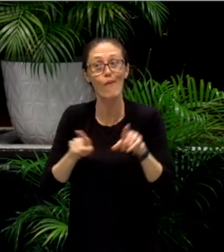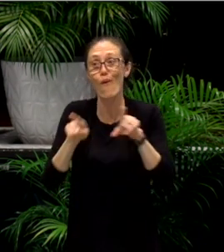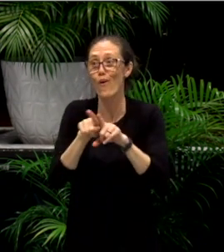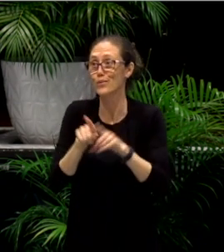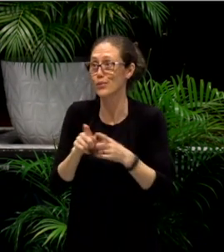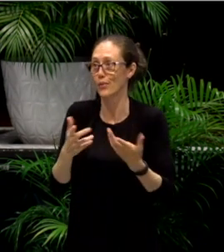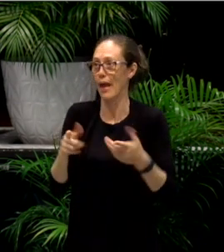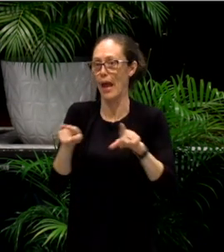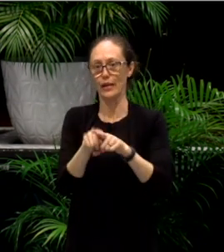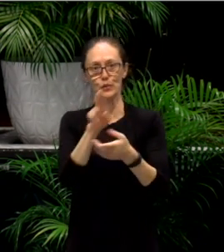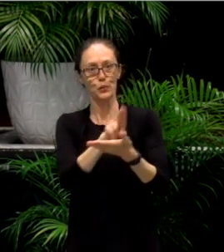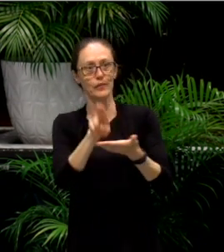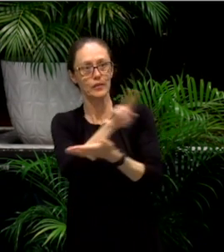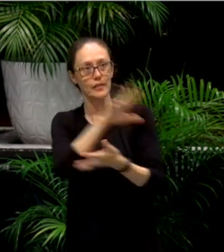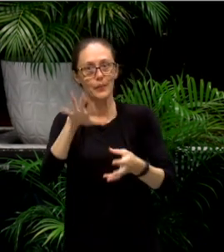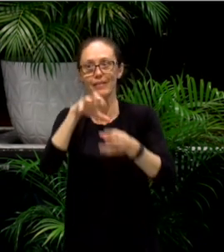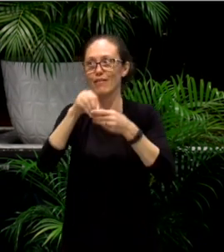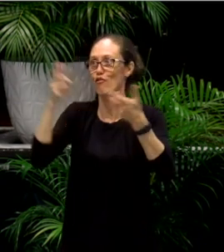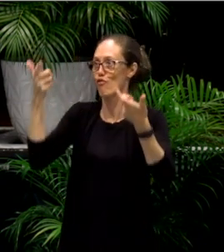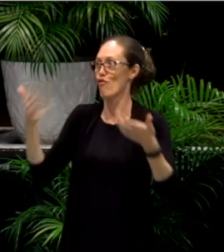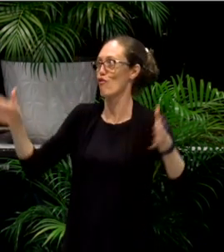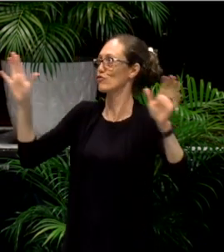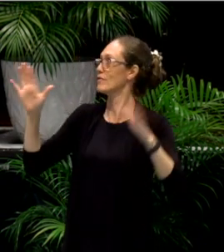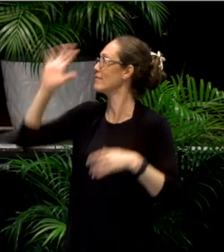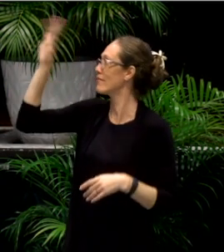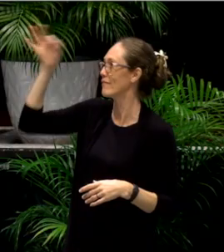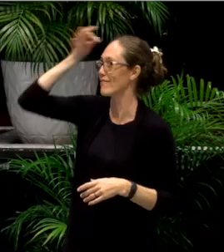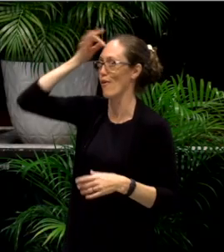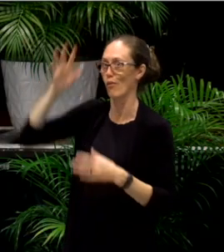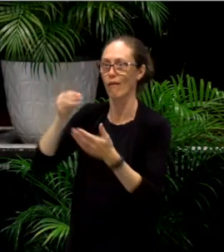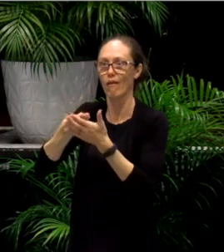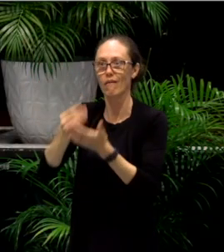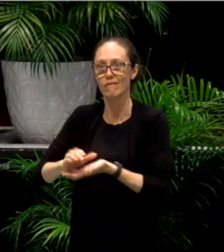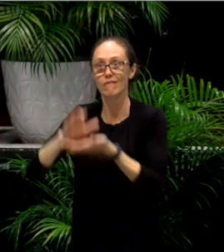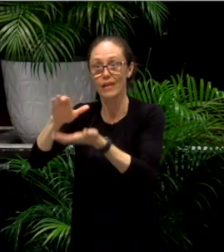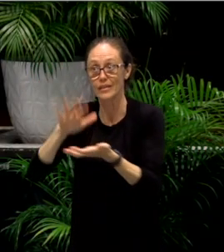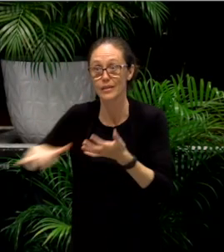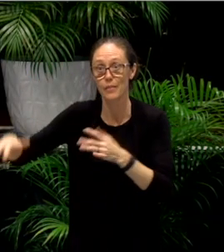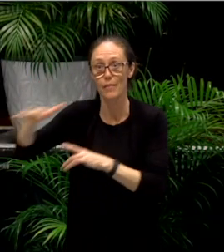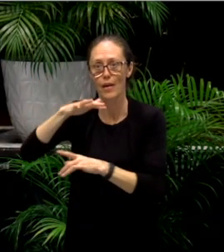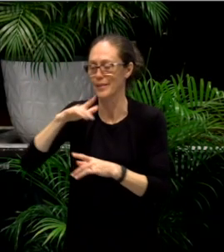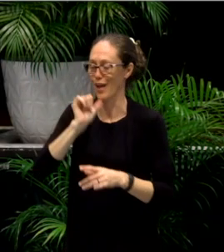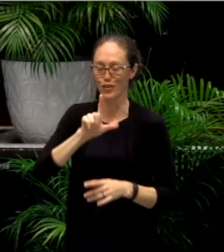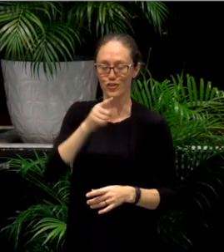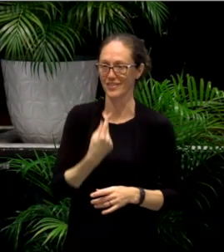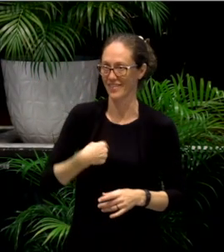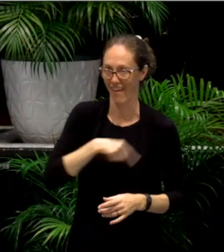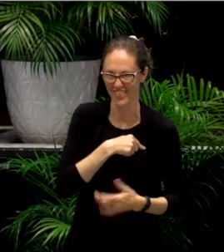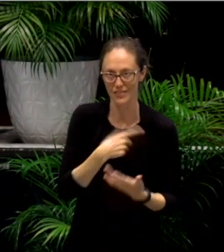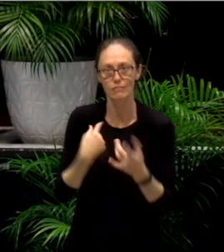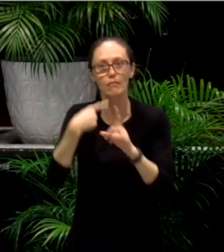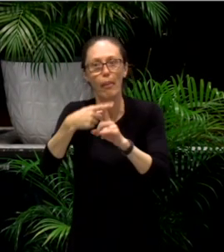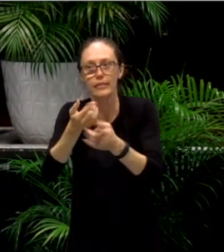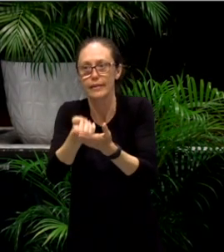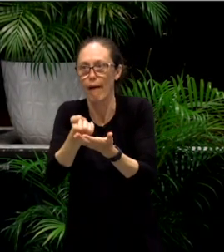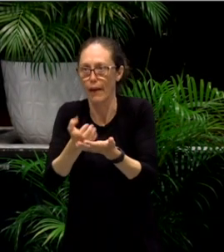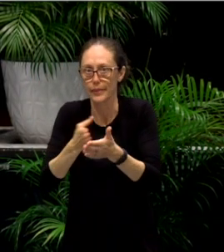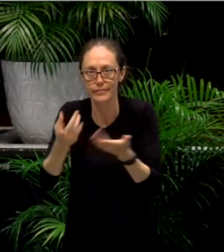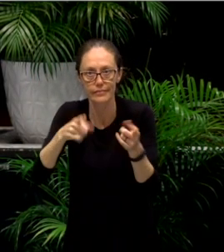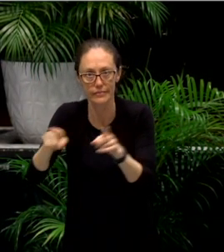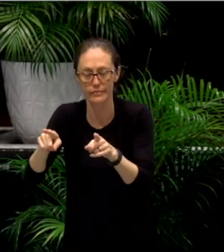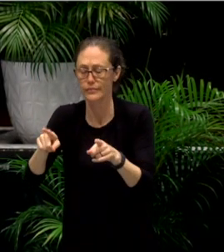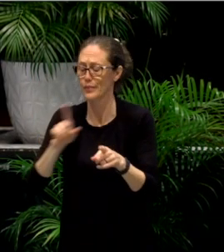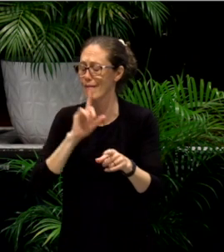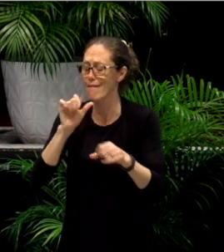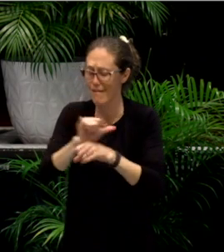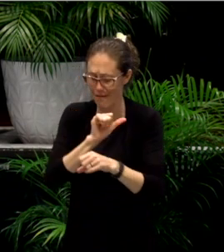as a university within the larger federal funding environment and things happening in the economy. We absolutely